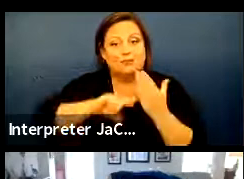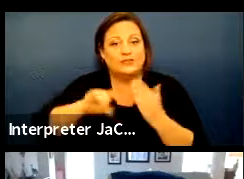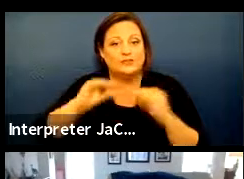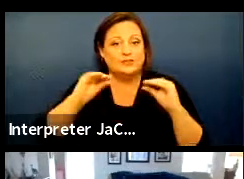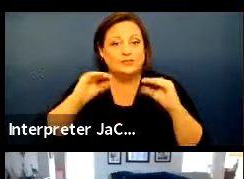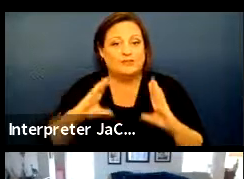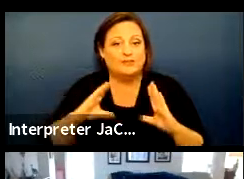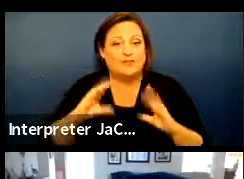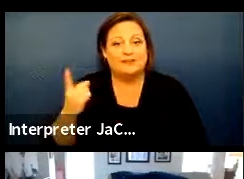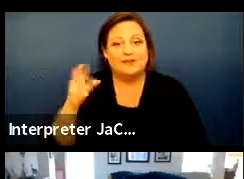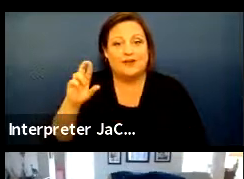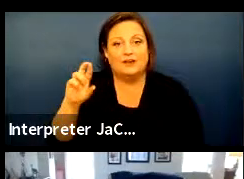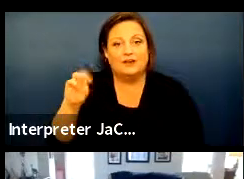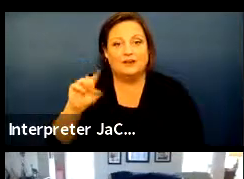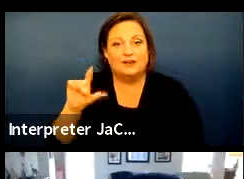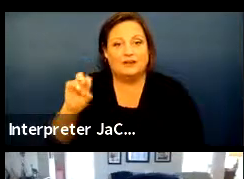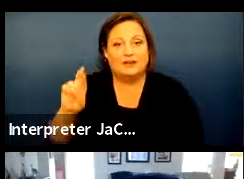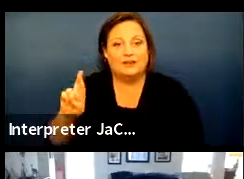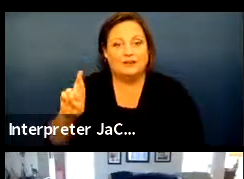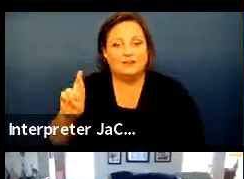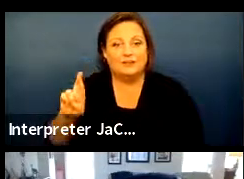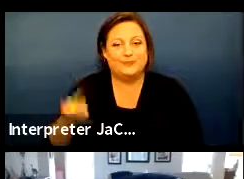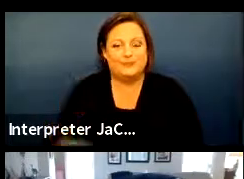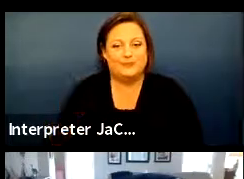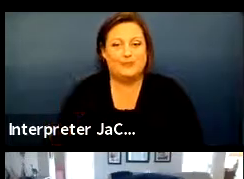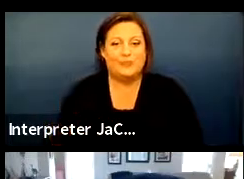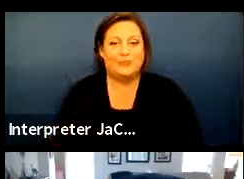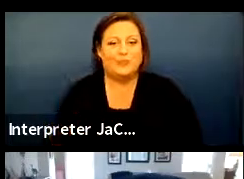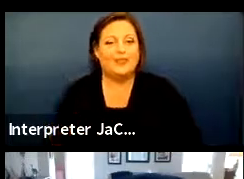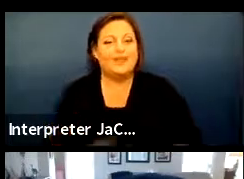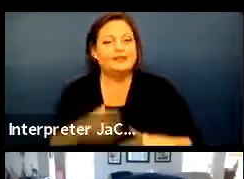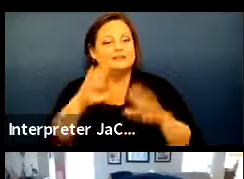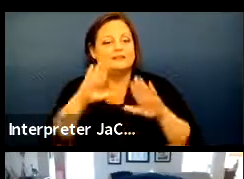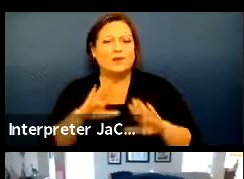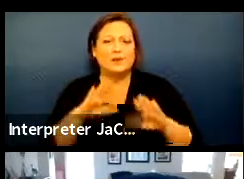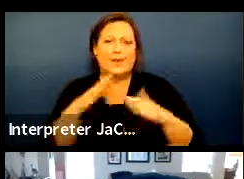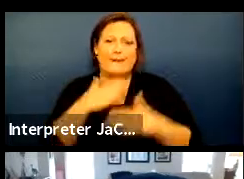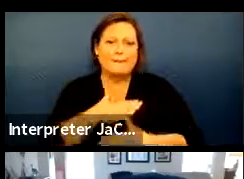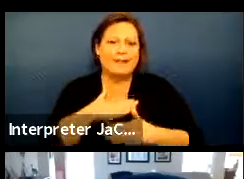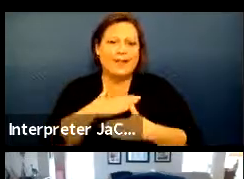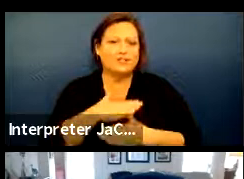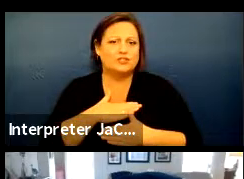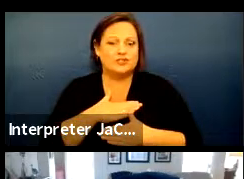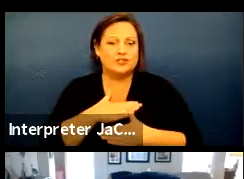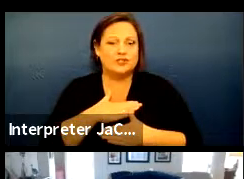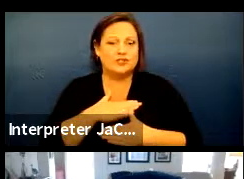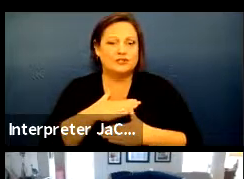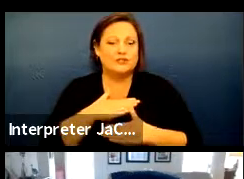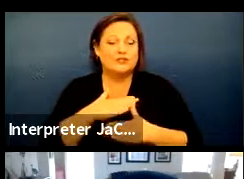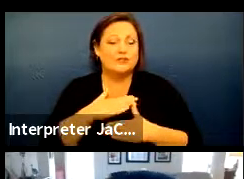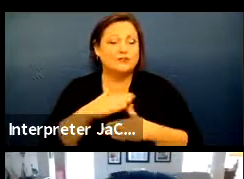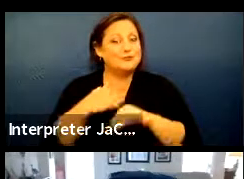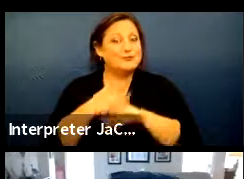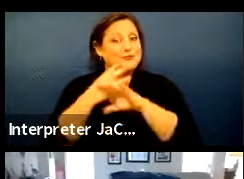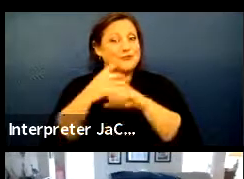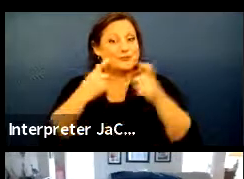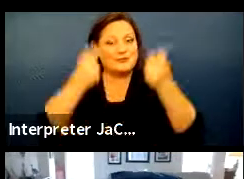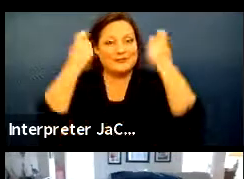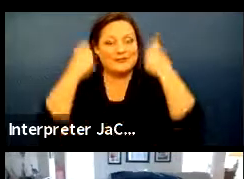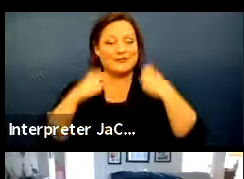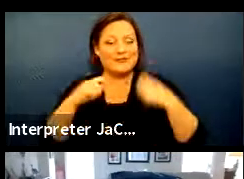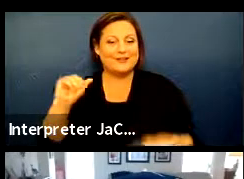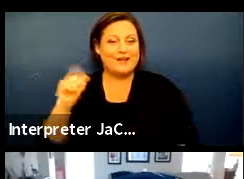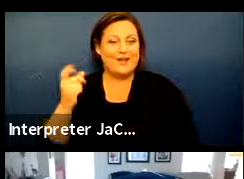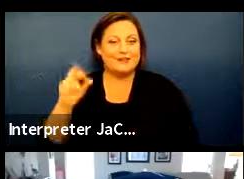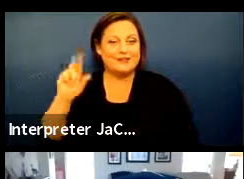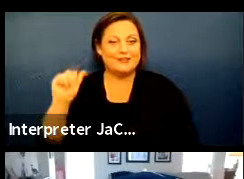professor, Dr. Miller. It's my great pleasure to virtually hood Andrea Alt on